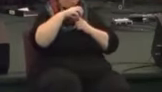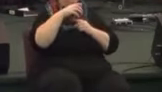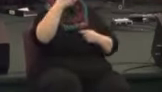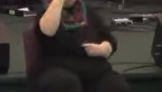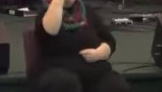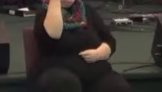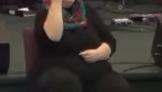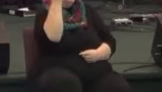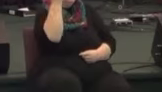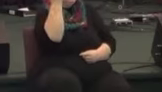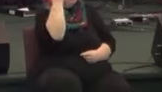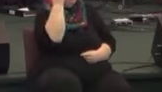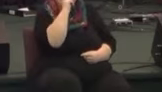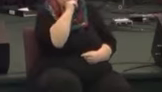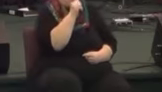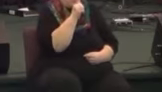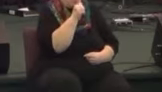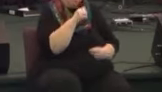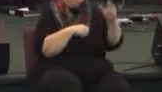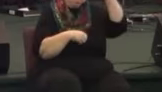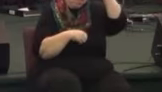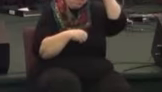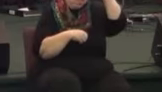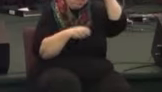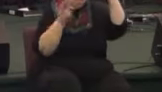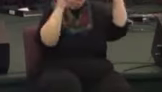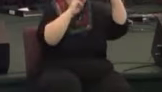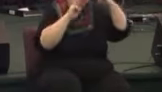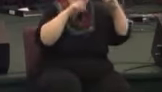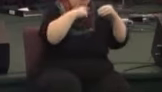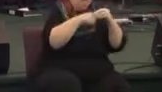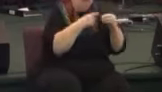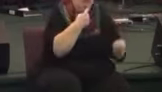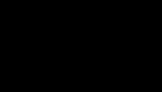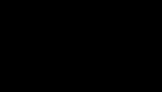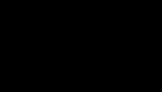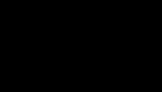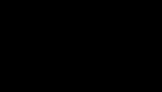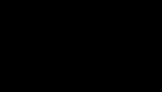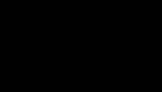And you know, we get into a place to where we tell people,